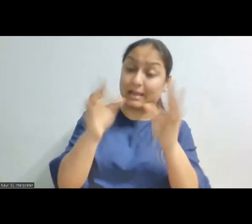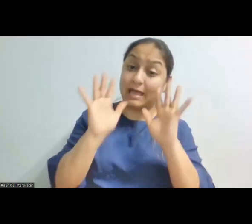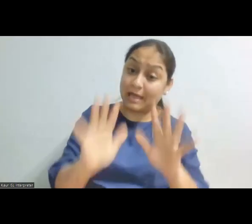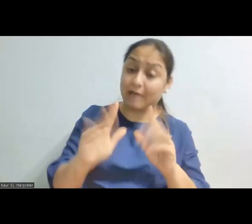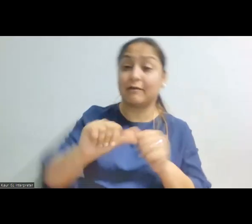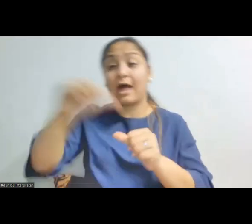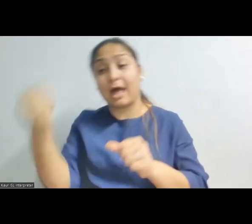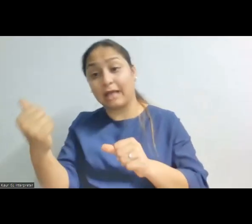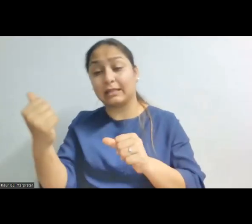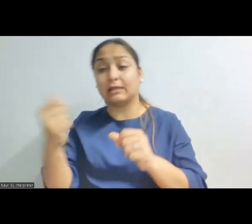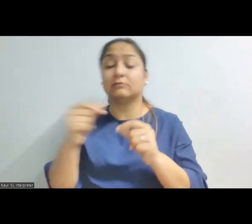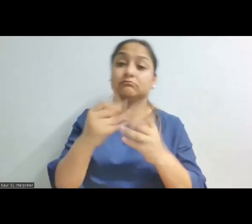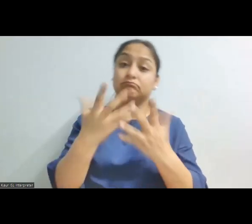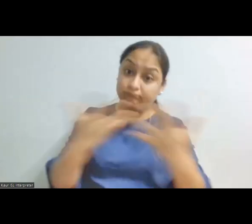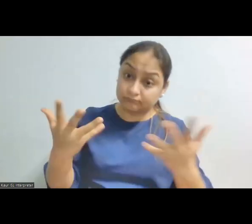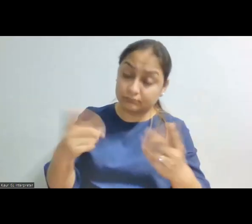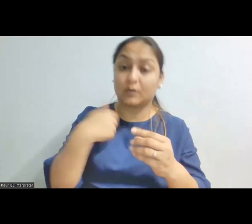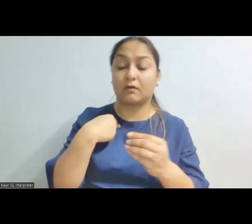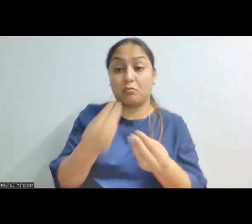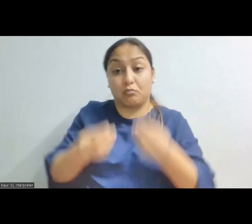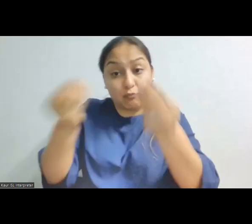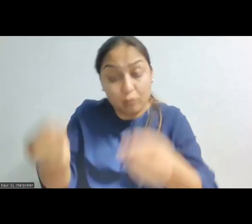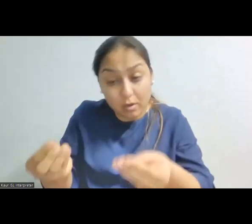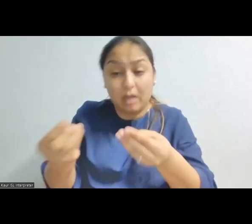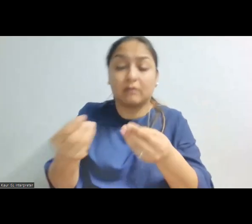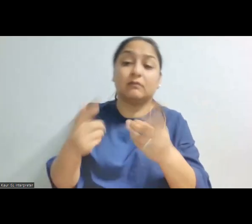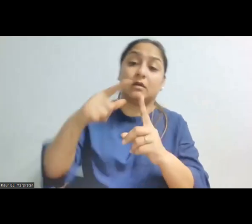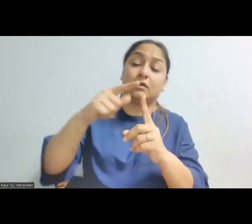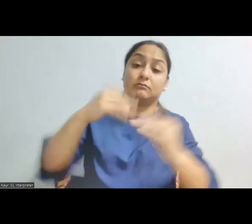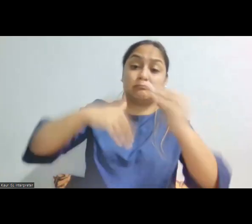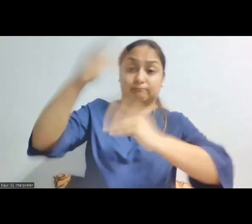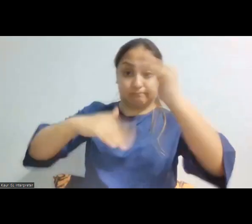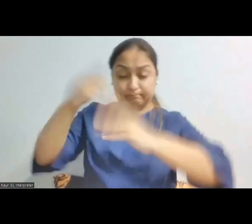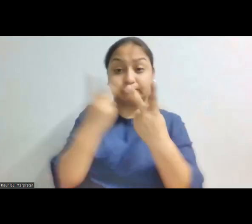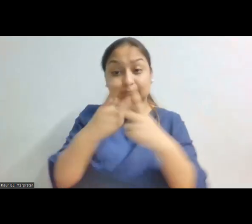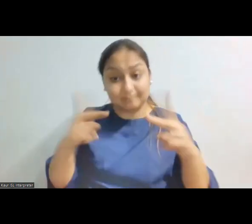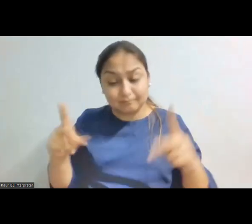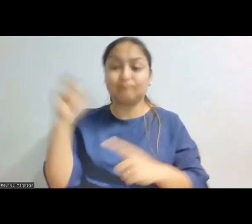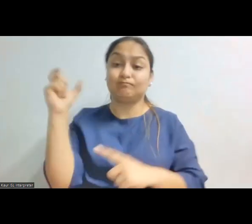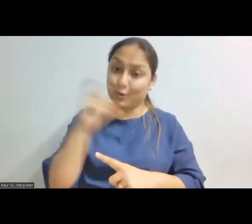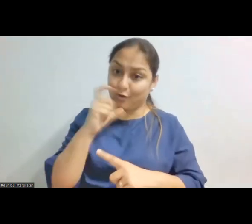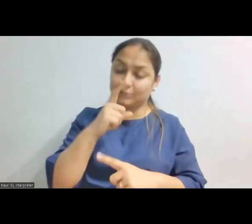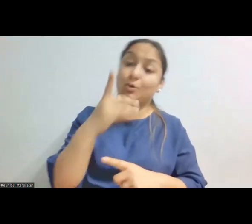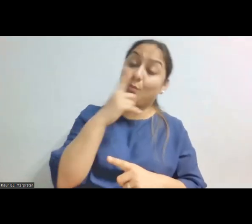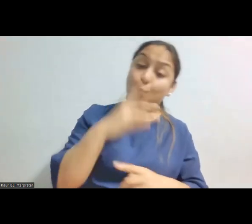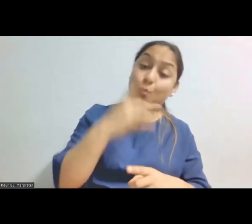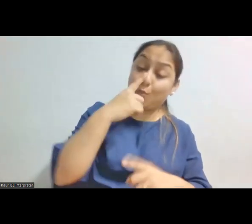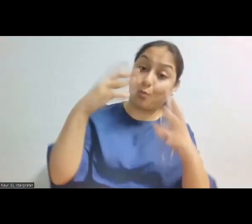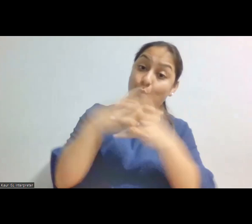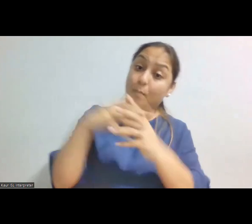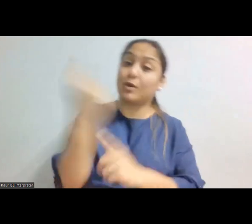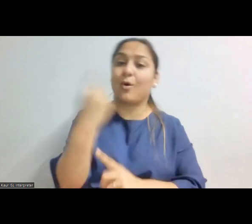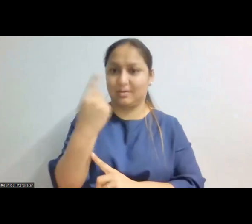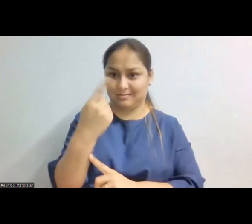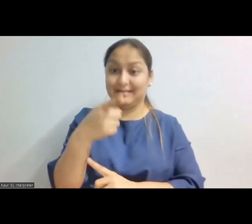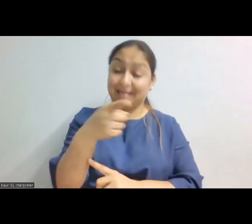where we provide infrastructure support to the various universities and colleges which are women only. Again, because there